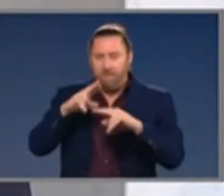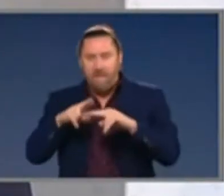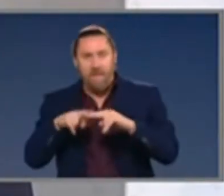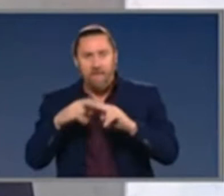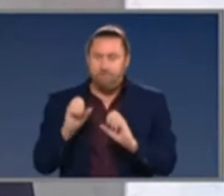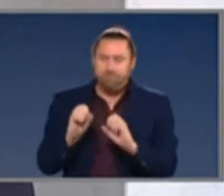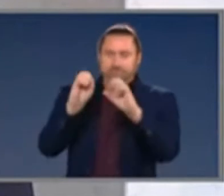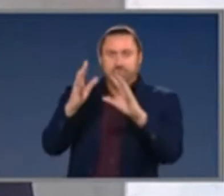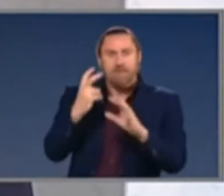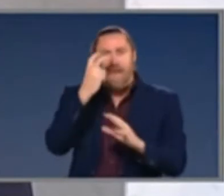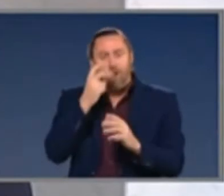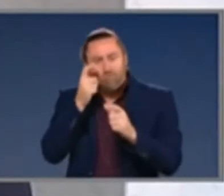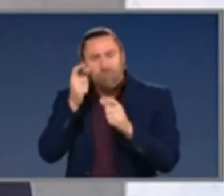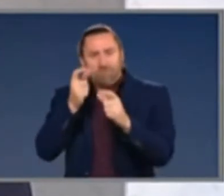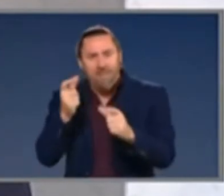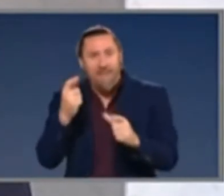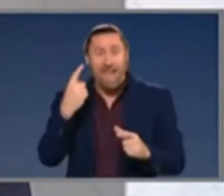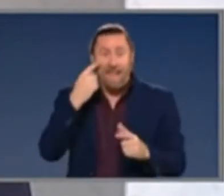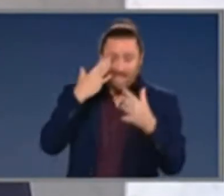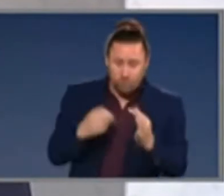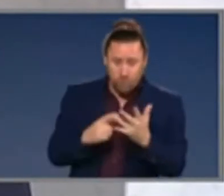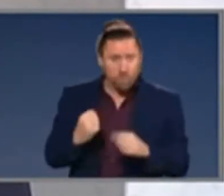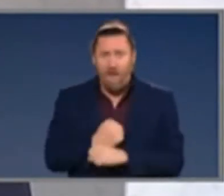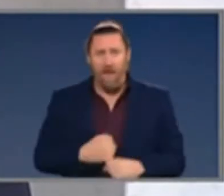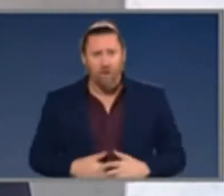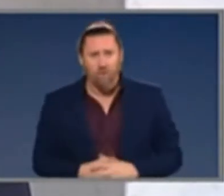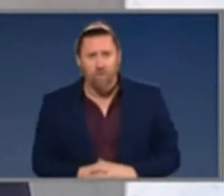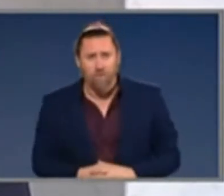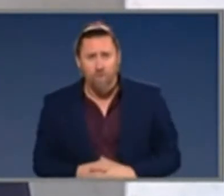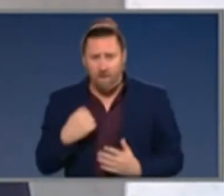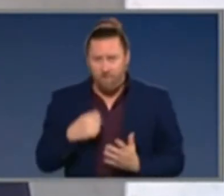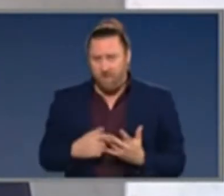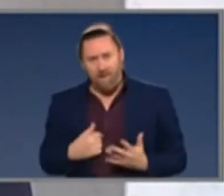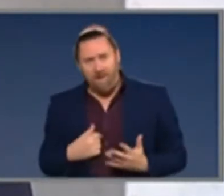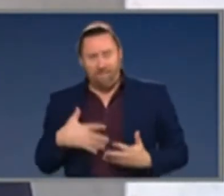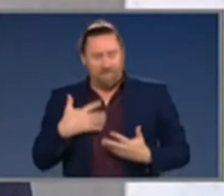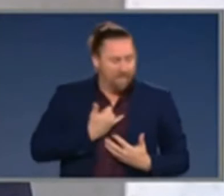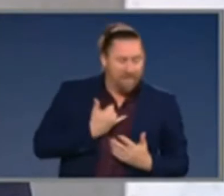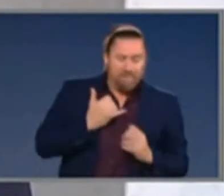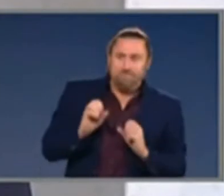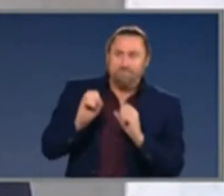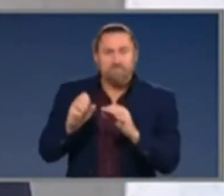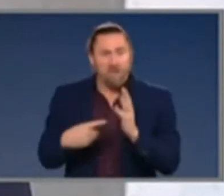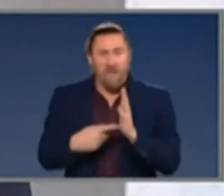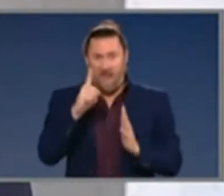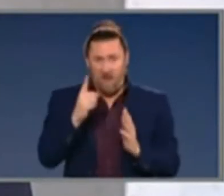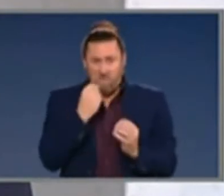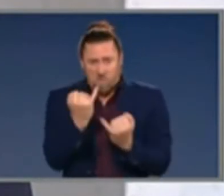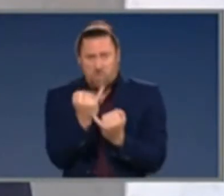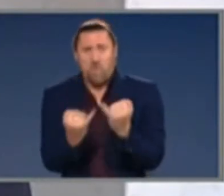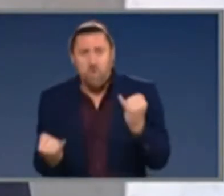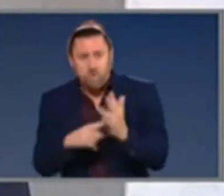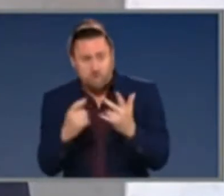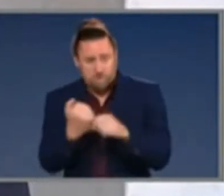aged care. And it's an even harder decision these days, because we know that we're, in